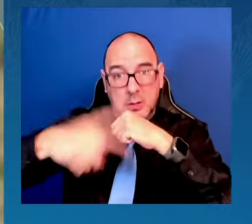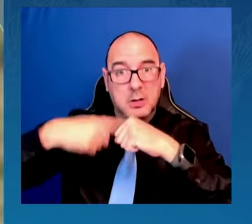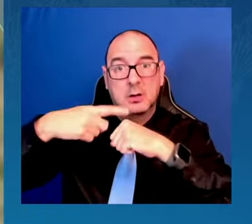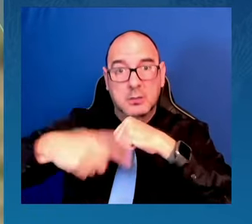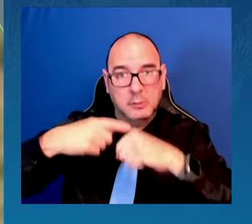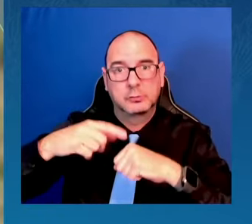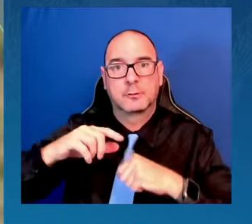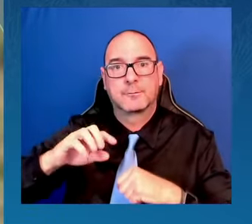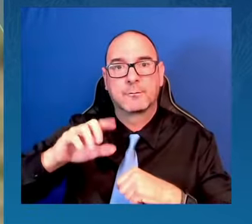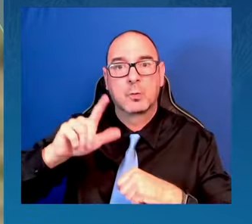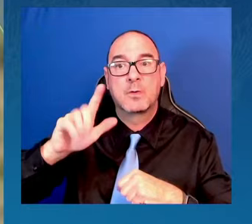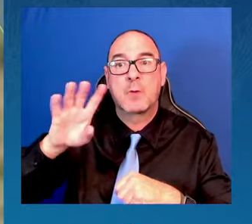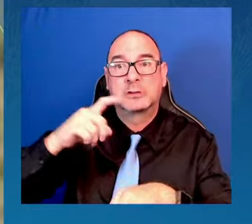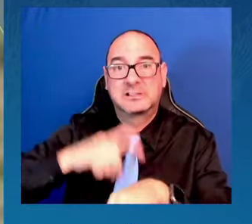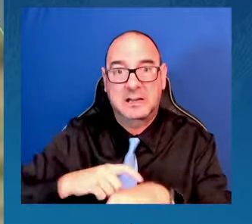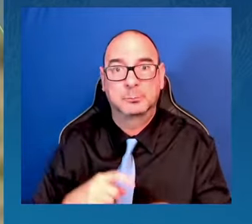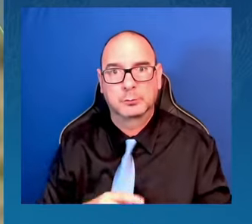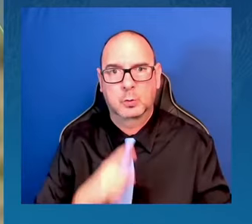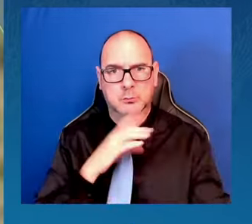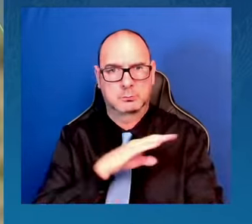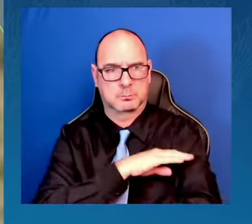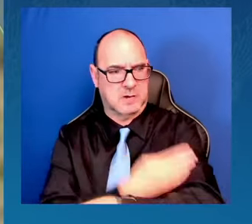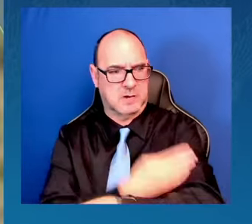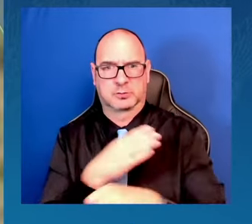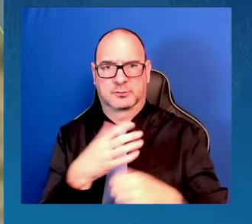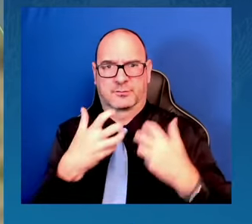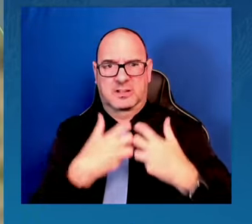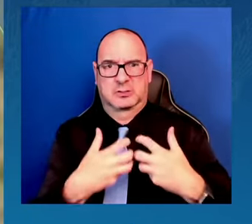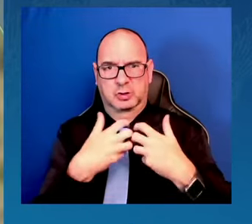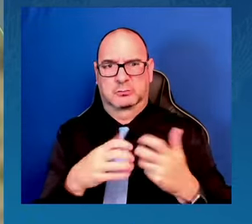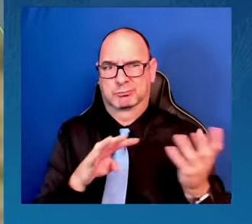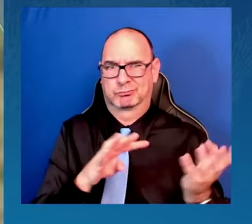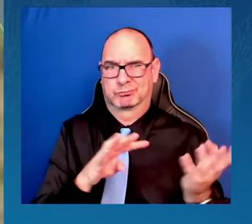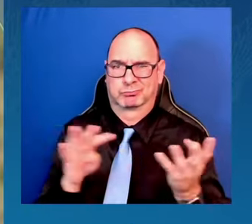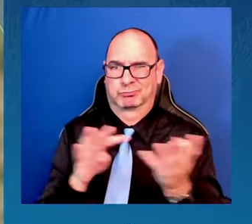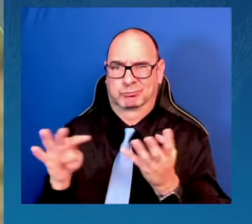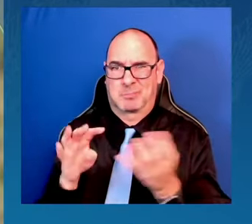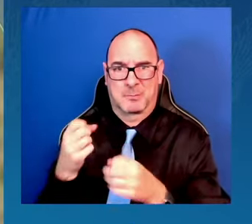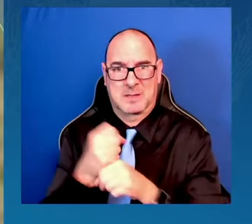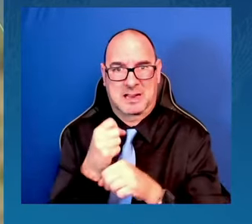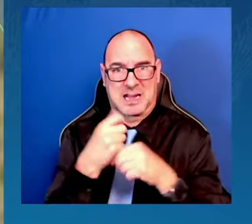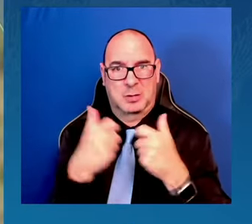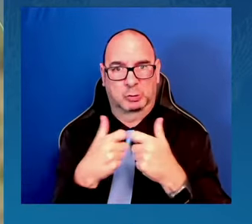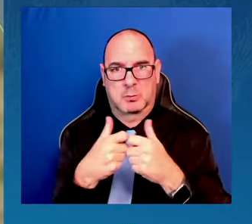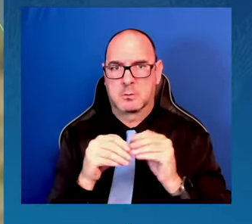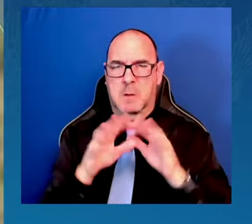electricity is created to homes and businesses